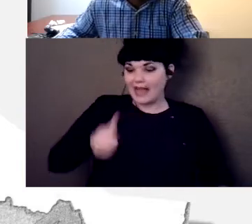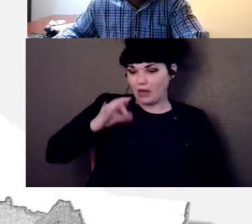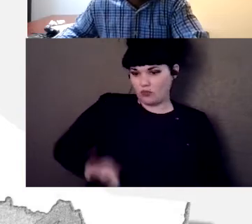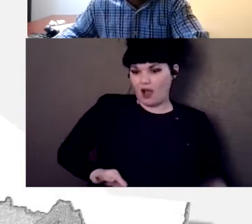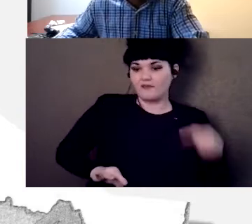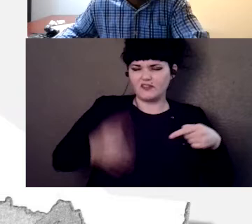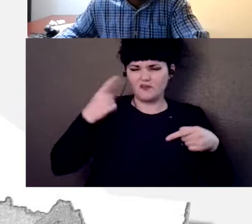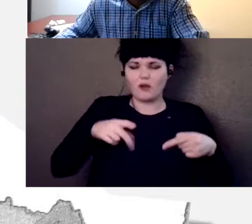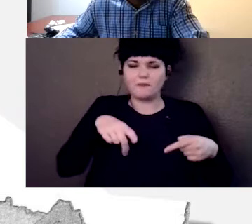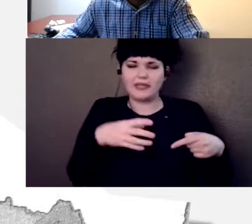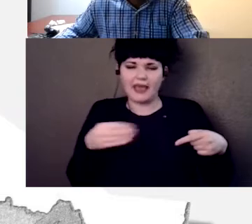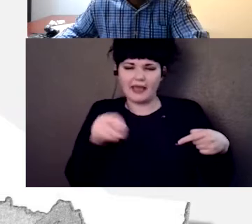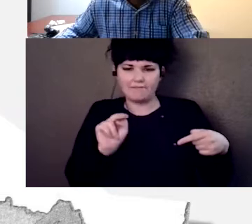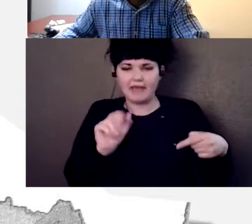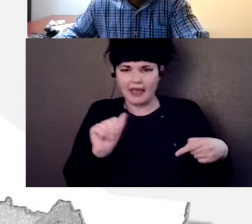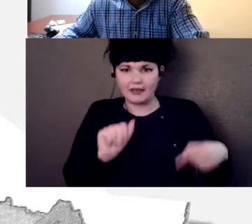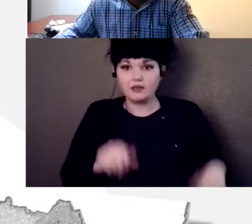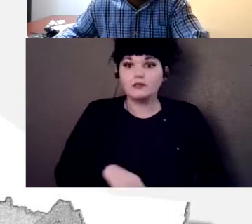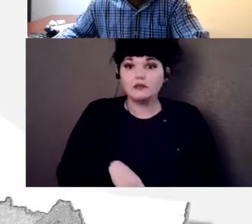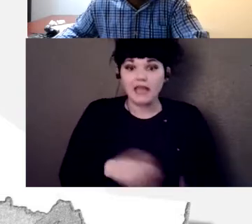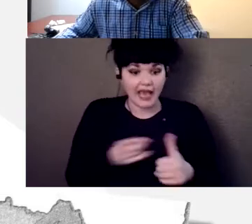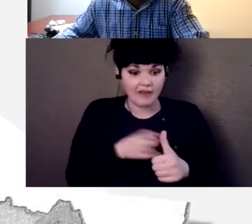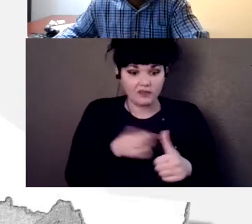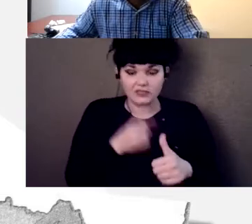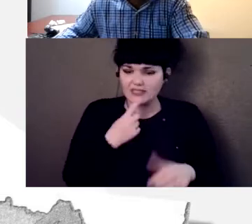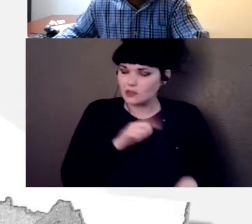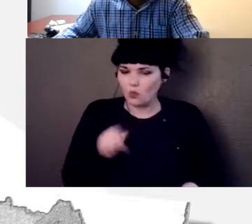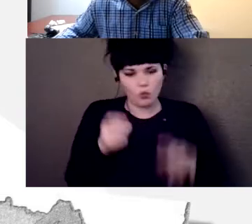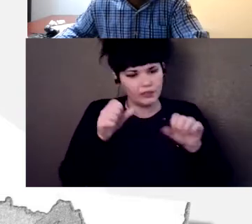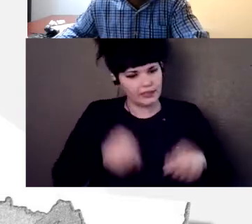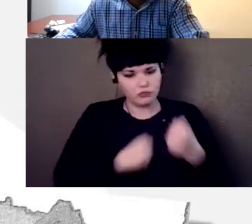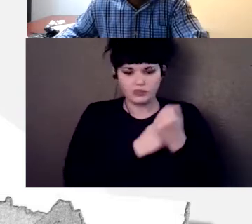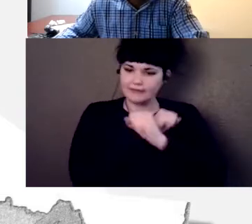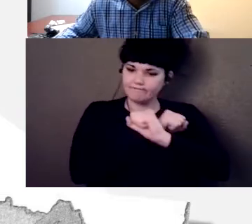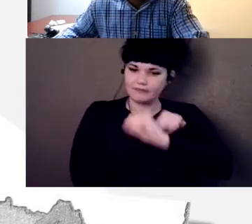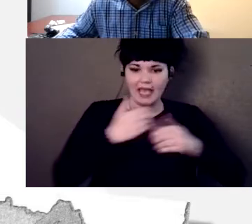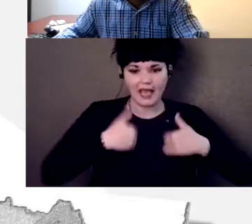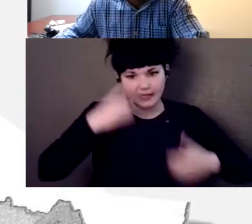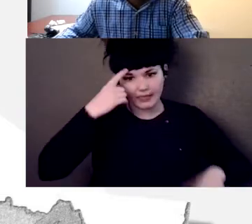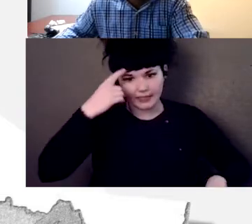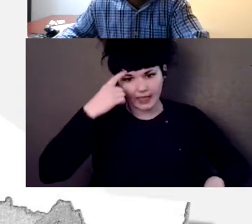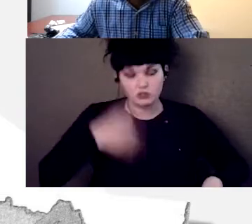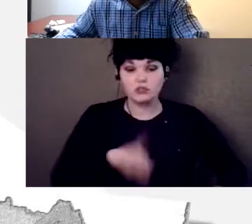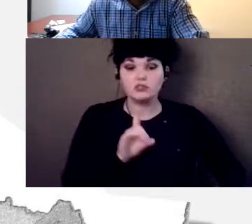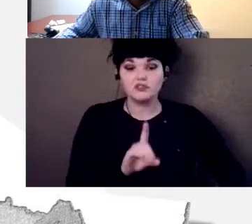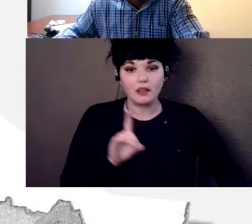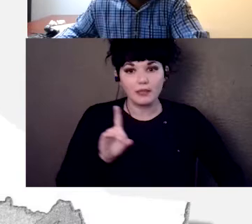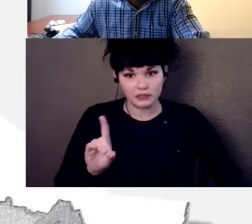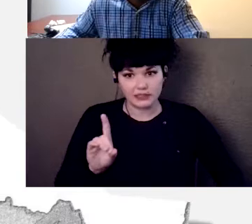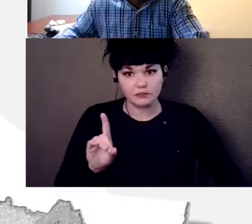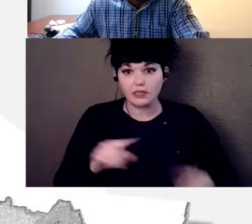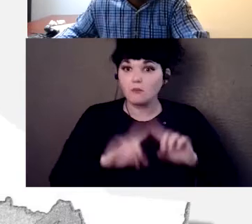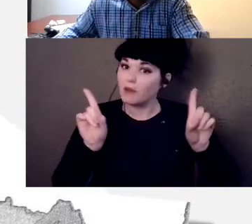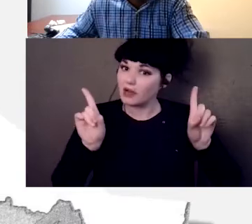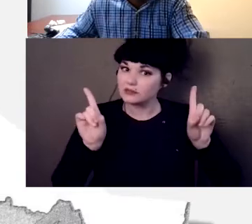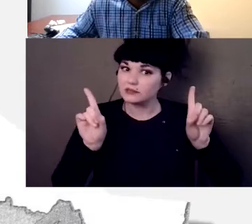P&A. Originally, the P&As could only protect and advocate for individuals with intellectual and developmental disabilities, but since